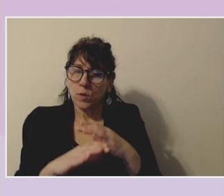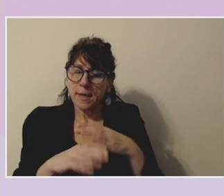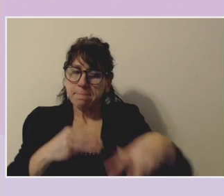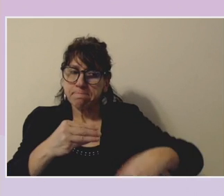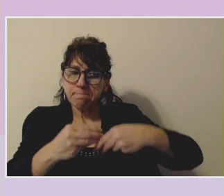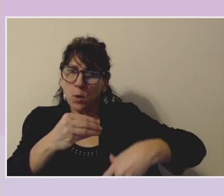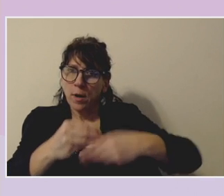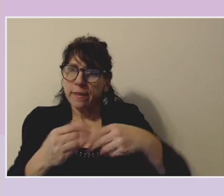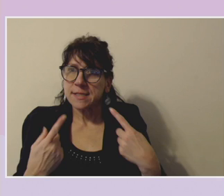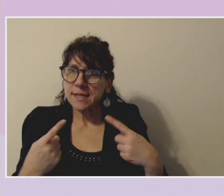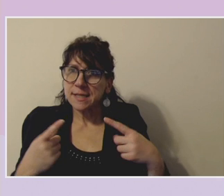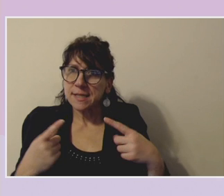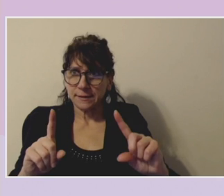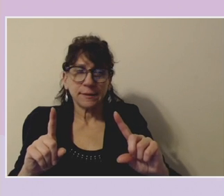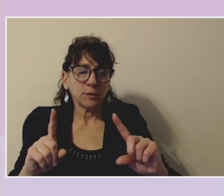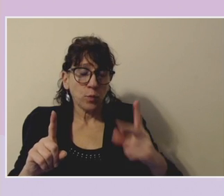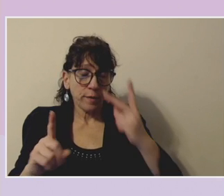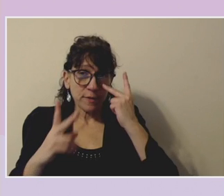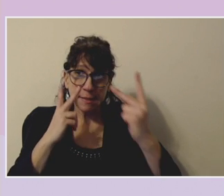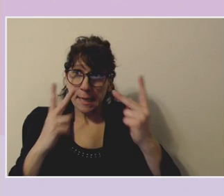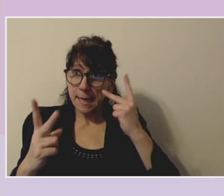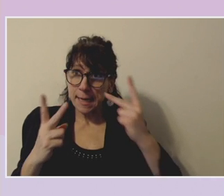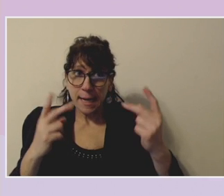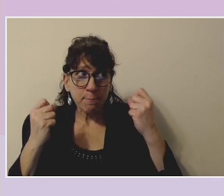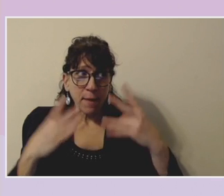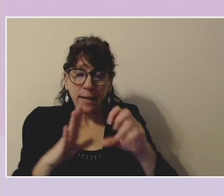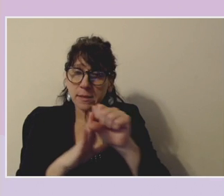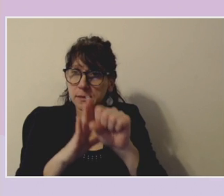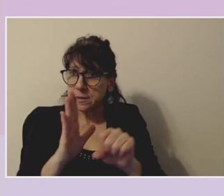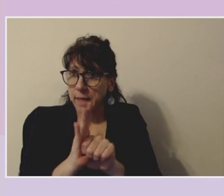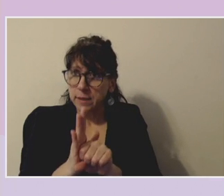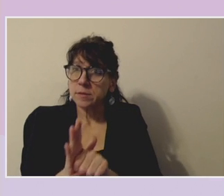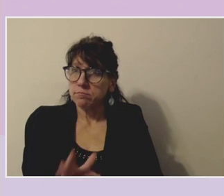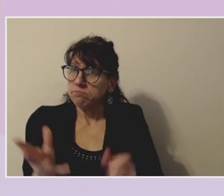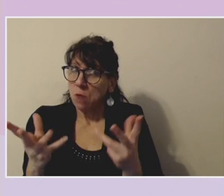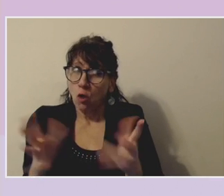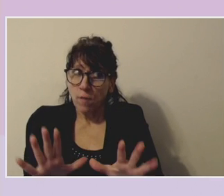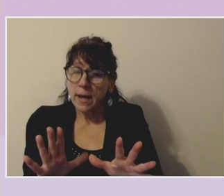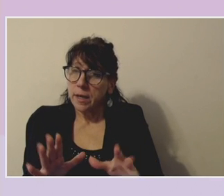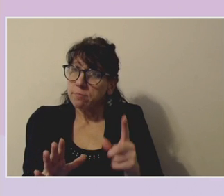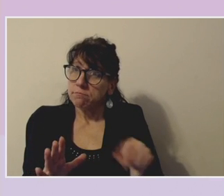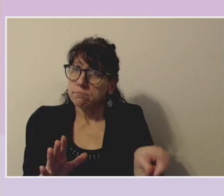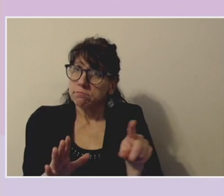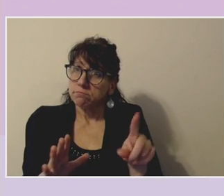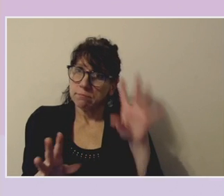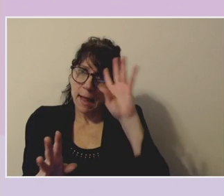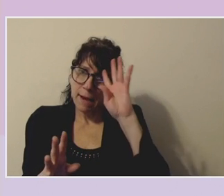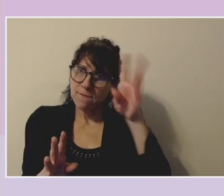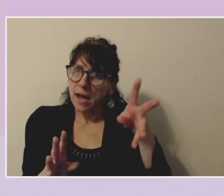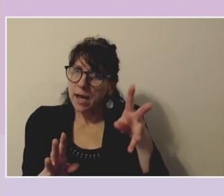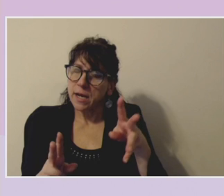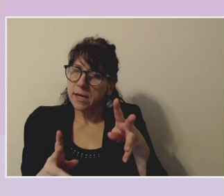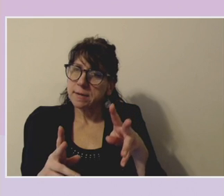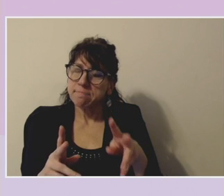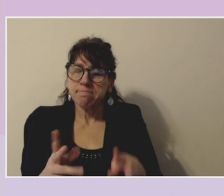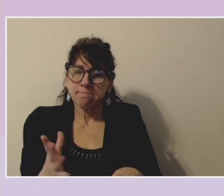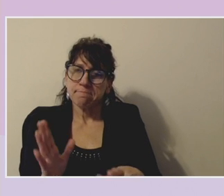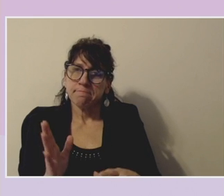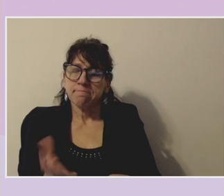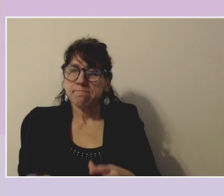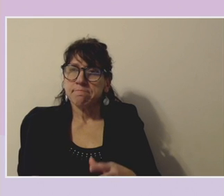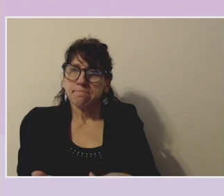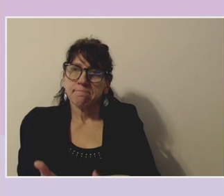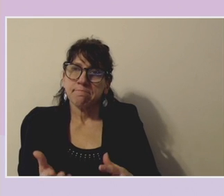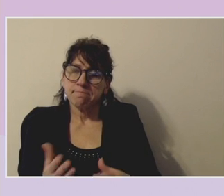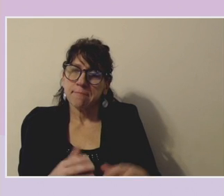success that we've seen in many of the states that have already innovated and taken advantage of